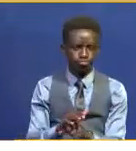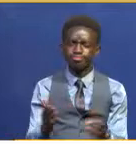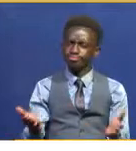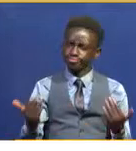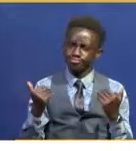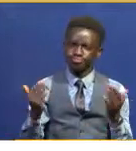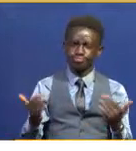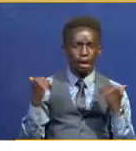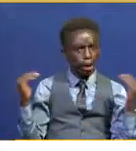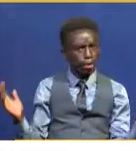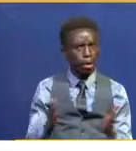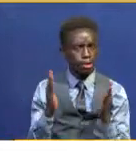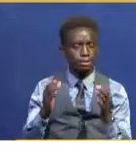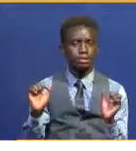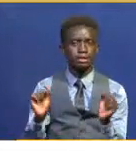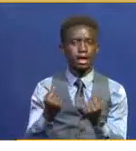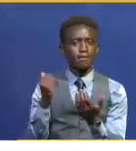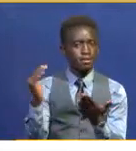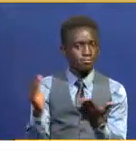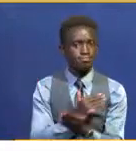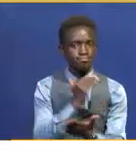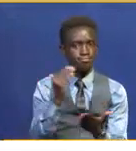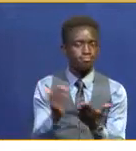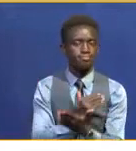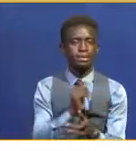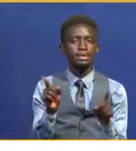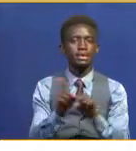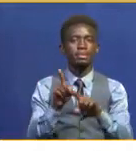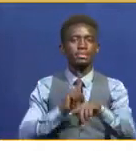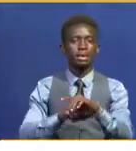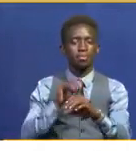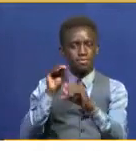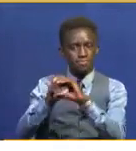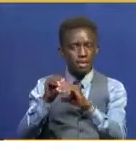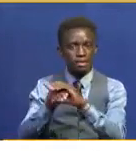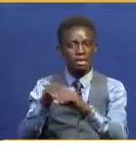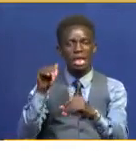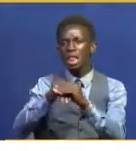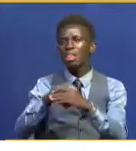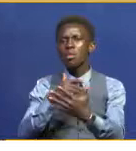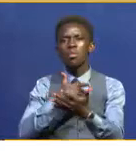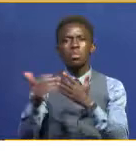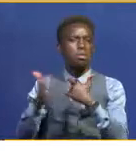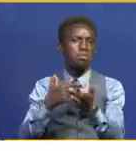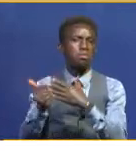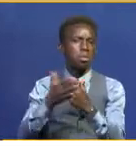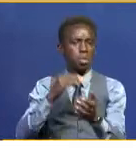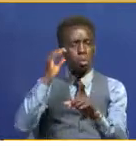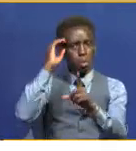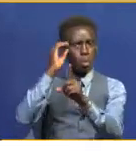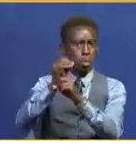save as well as invest in whatever goals that they're trying to achieve, or